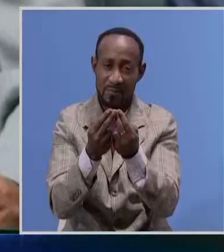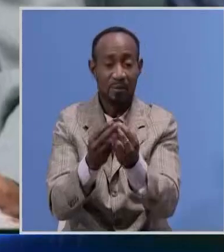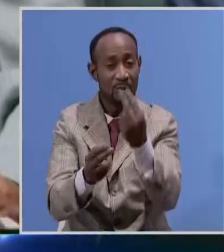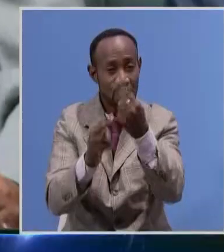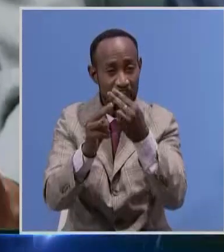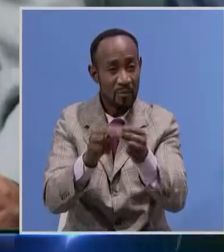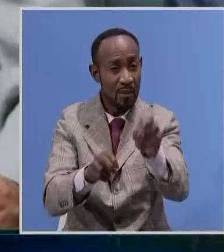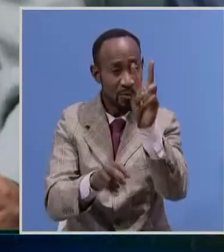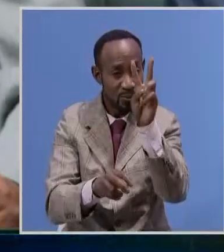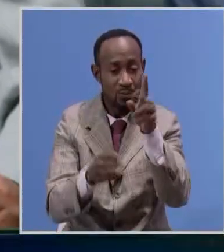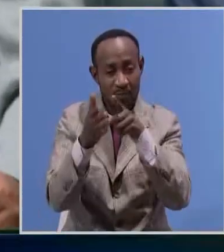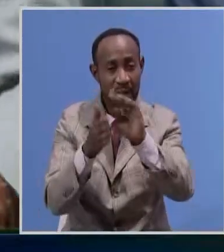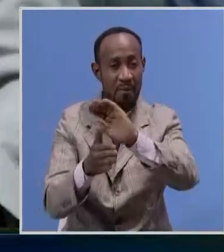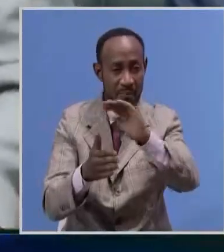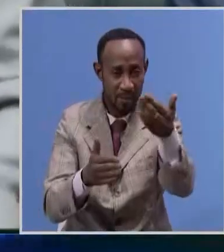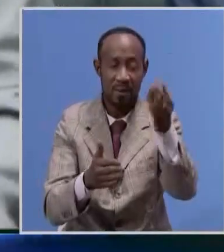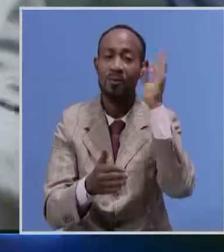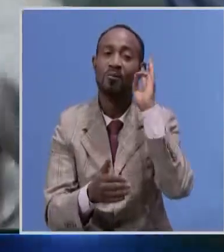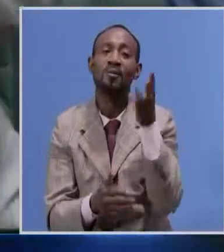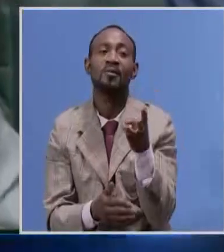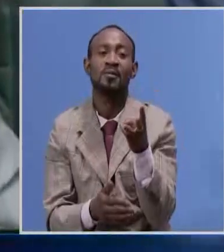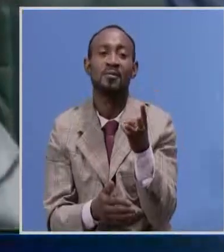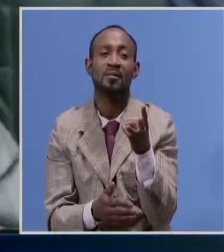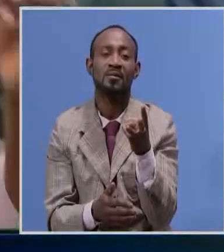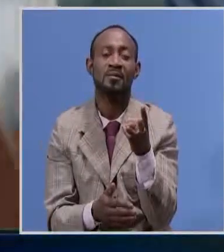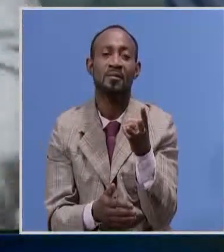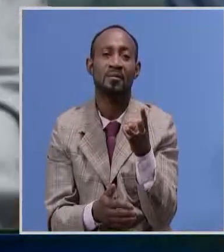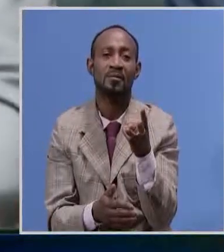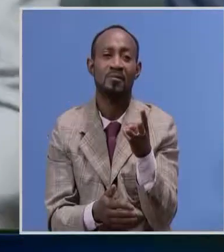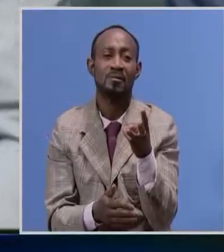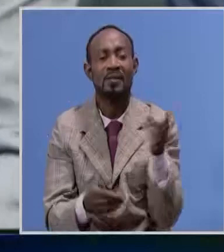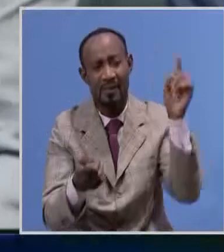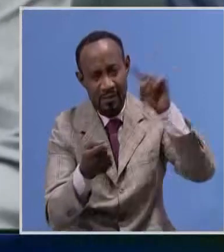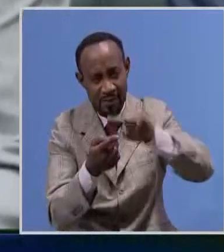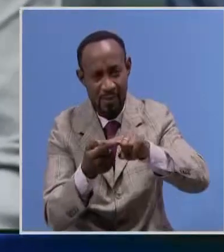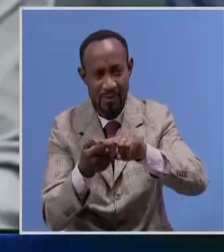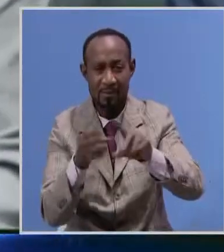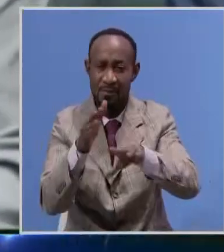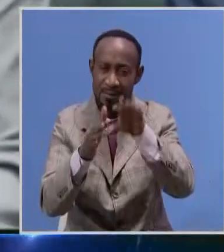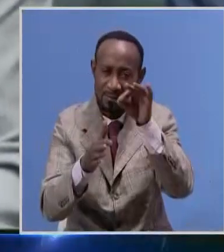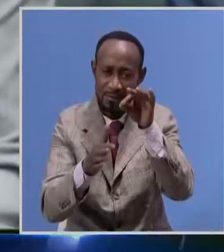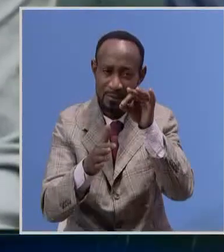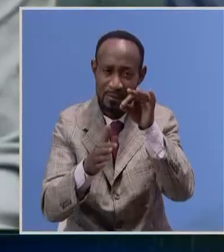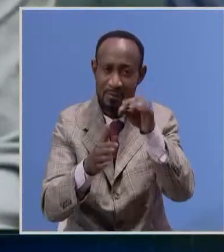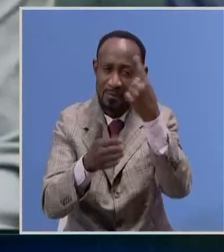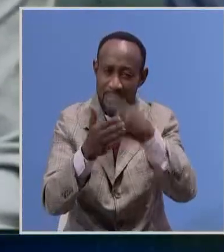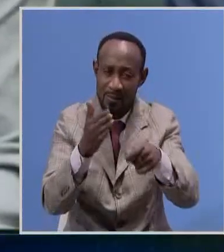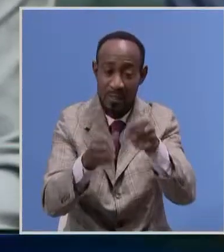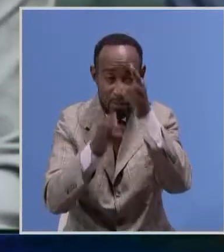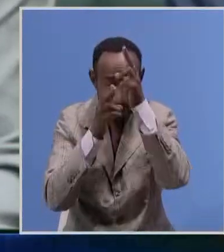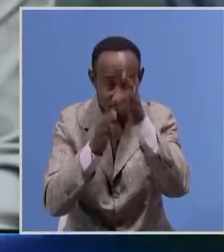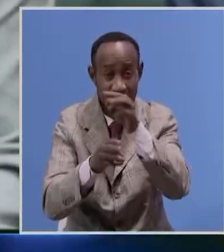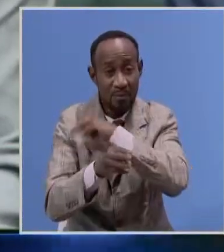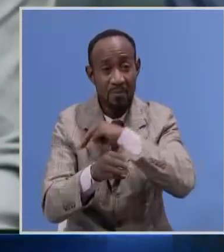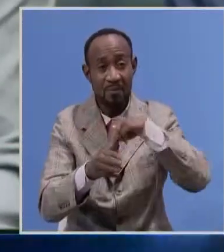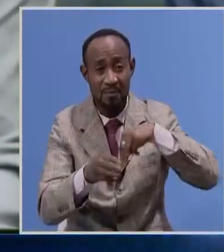will be paid back to the members until we find what the honorable member calls